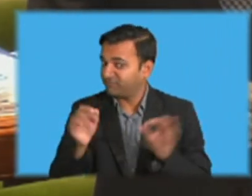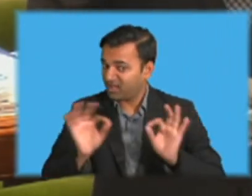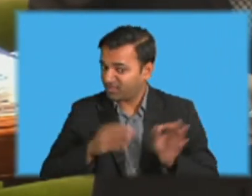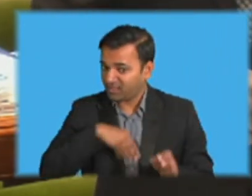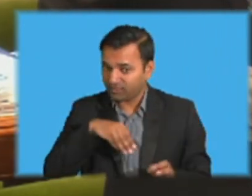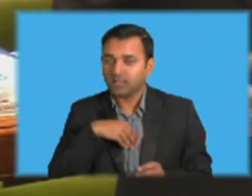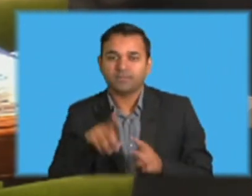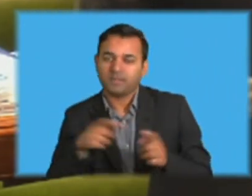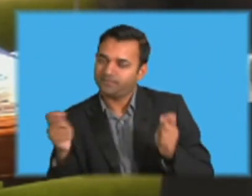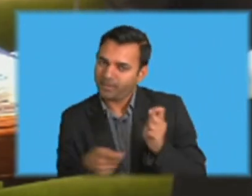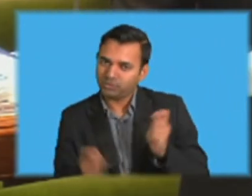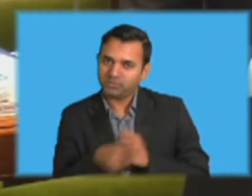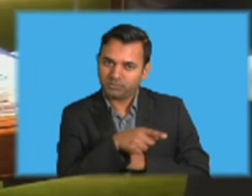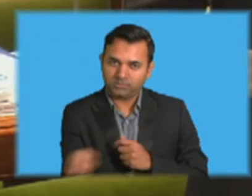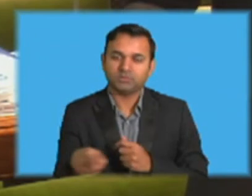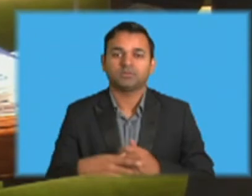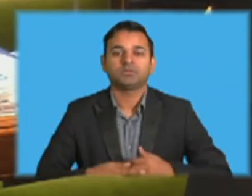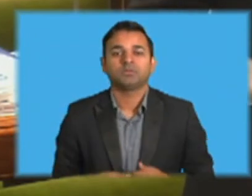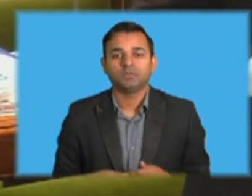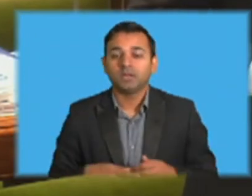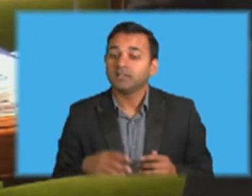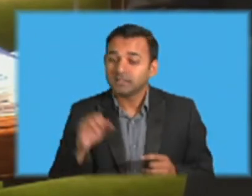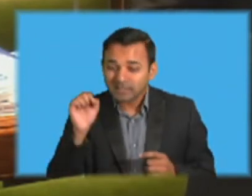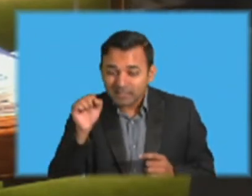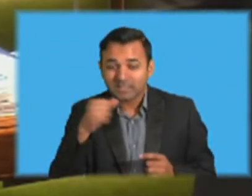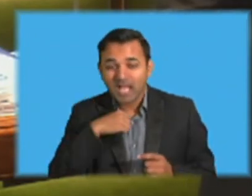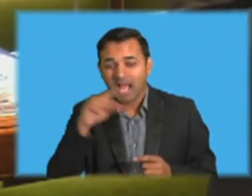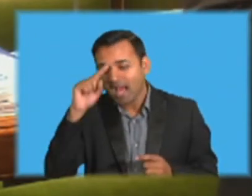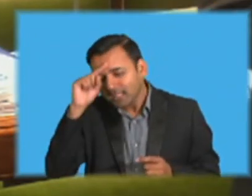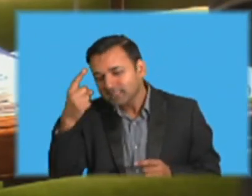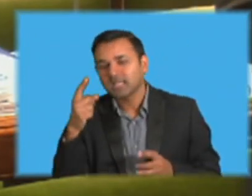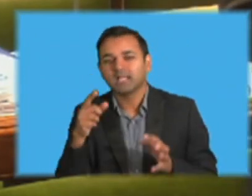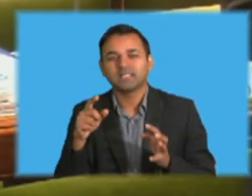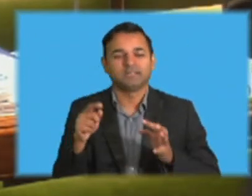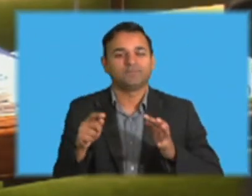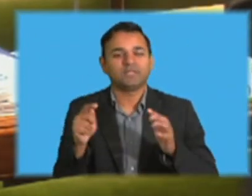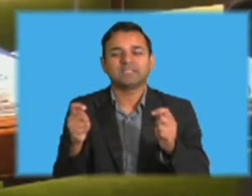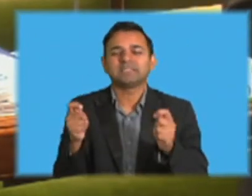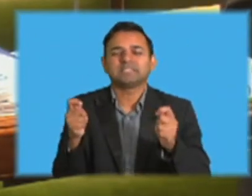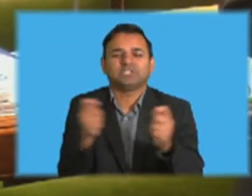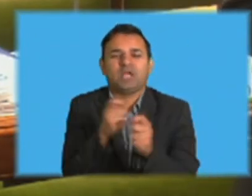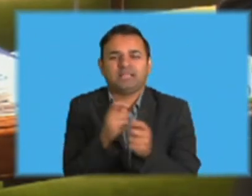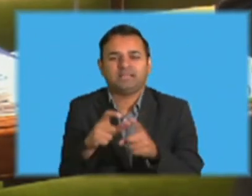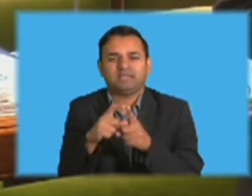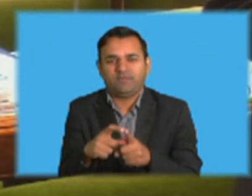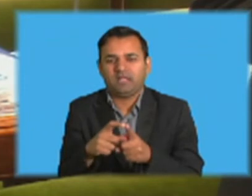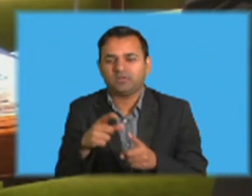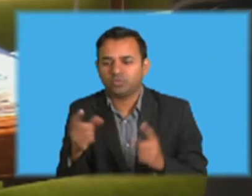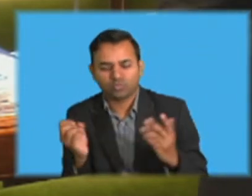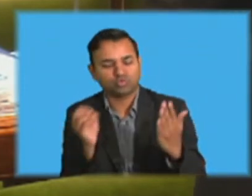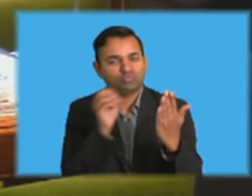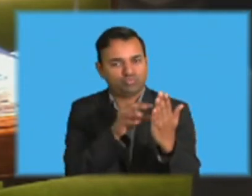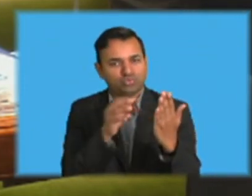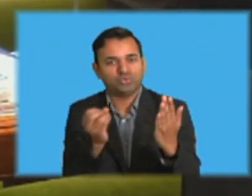penalties, etc., are concerned, of course, it's a changing platform, and this is why it's been put actually in the regulations. So Should